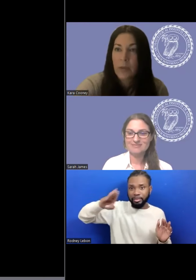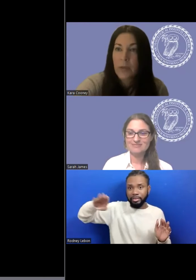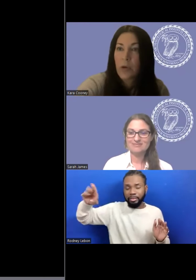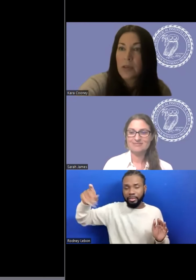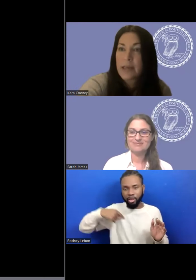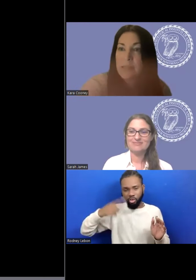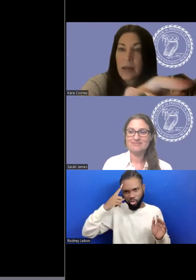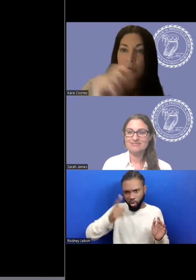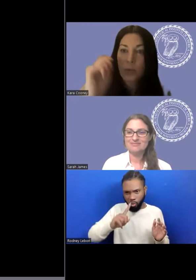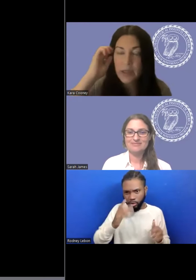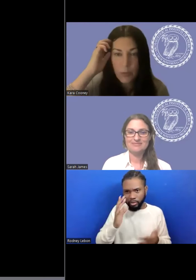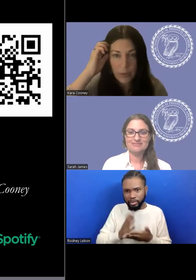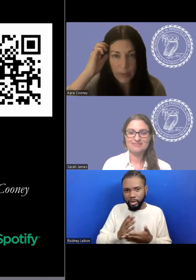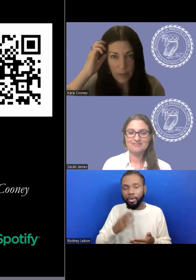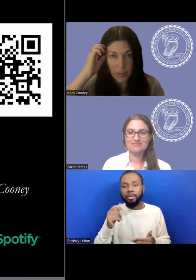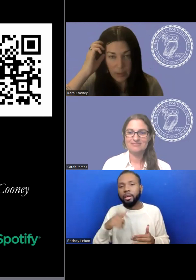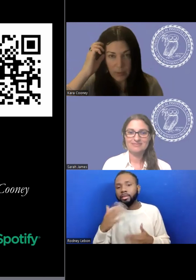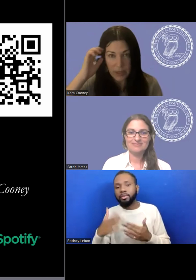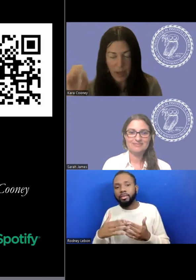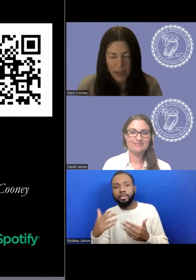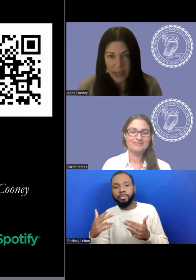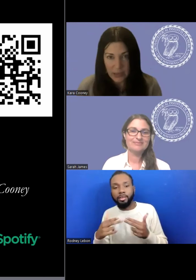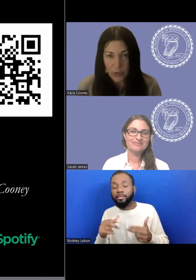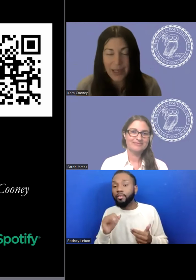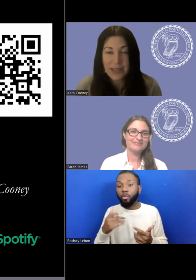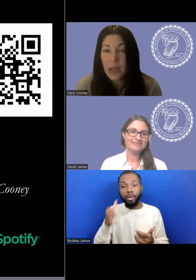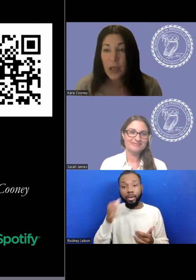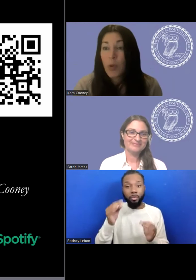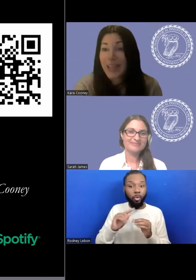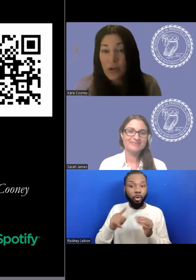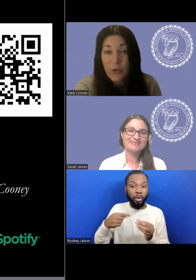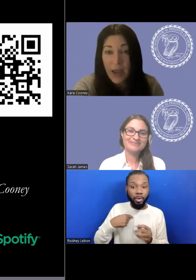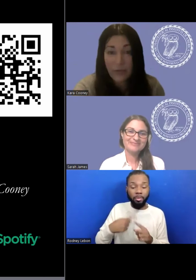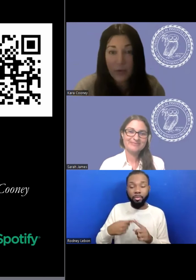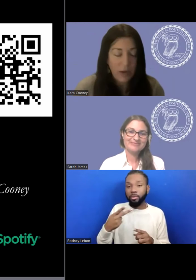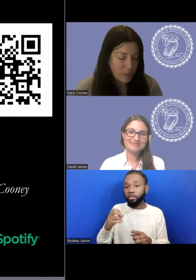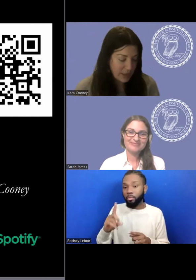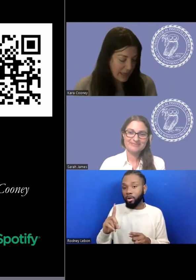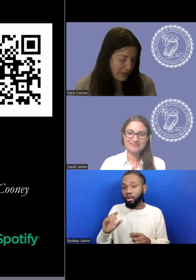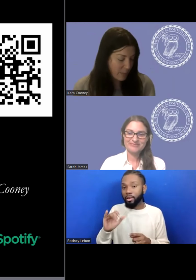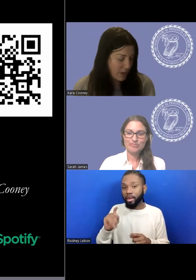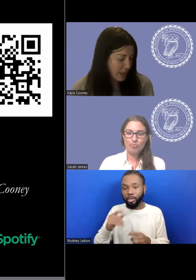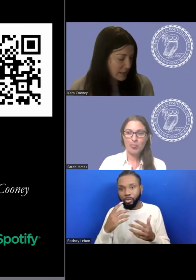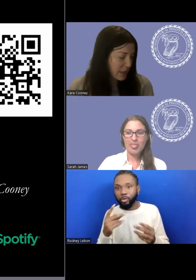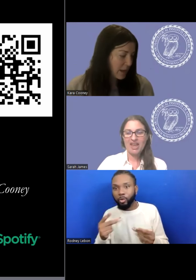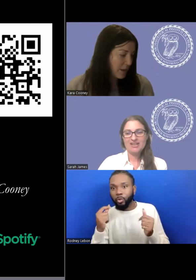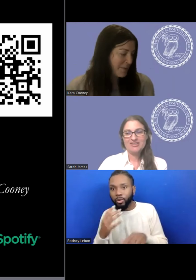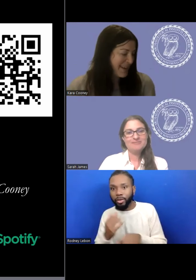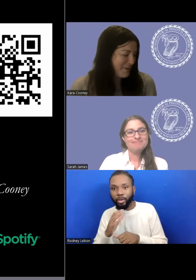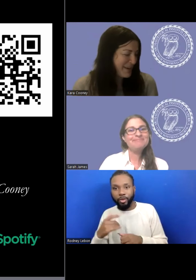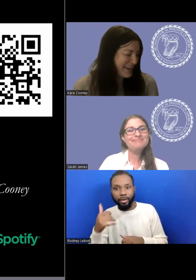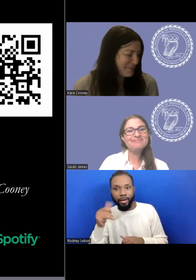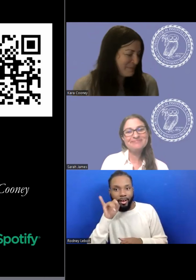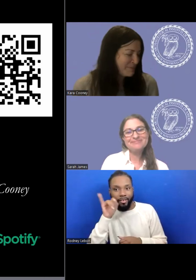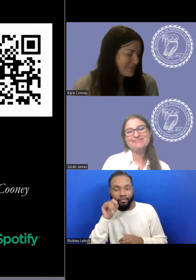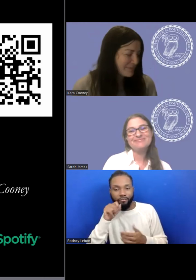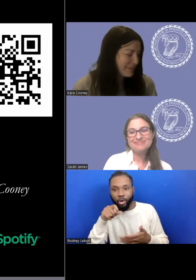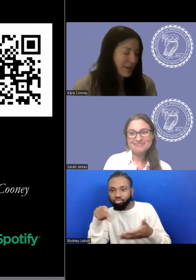you, and let me go to the next slide if you want to hear more about me and podcasts and other things. Quick, get your iPhone out and put, because I have a podcast.